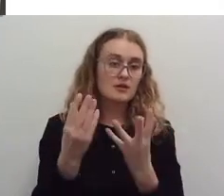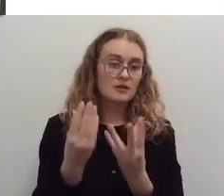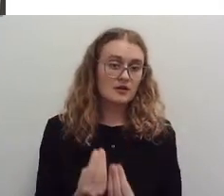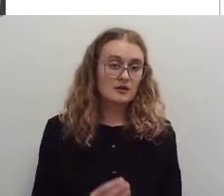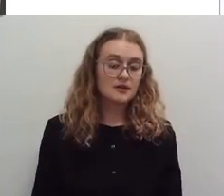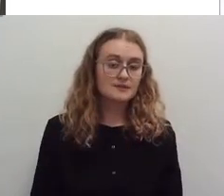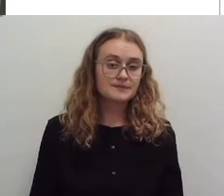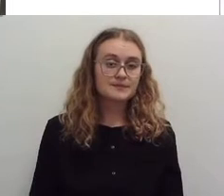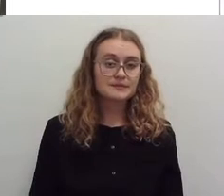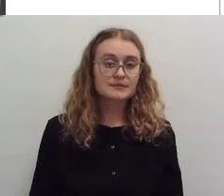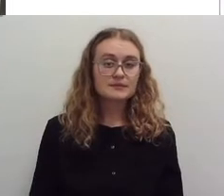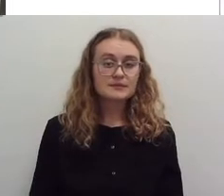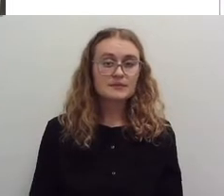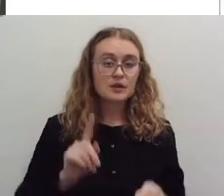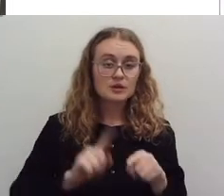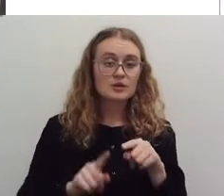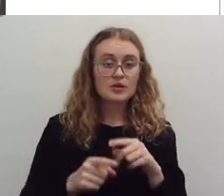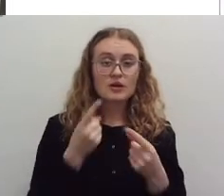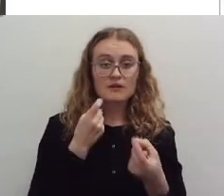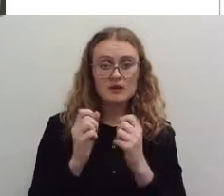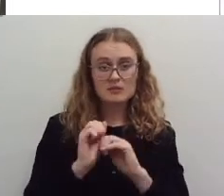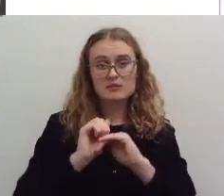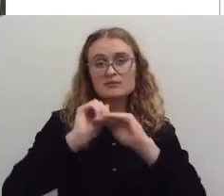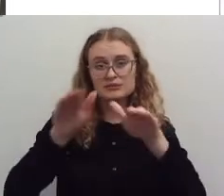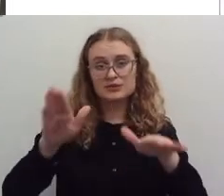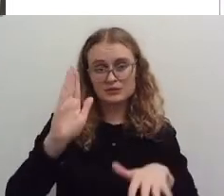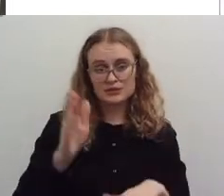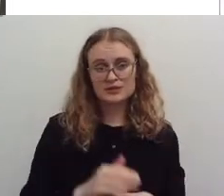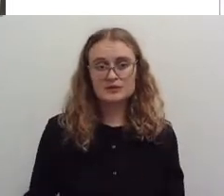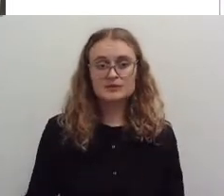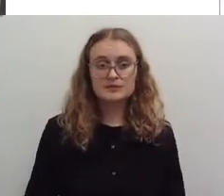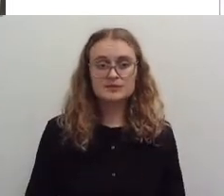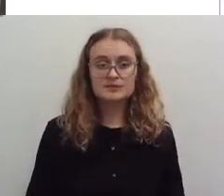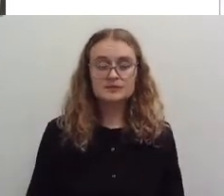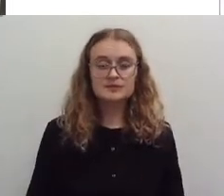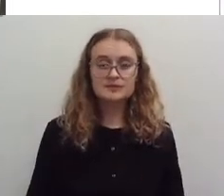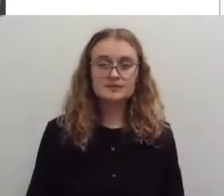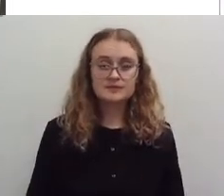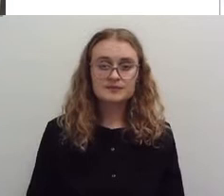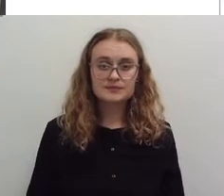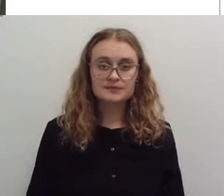So that is it for me. I welcome any